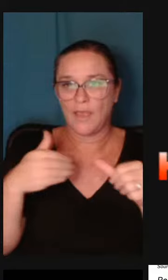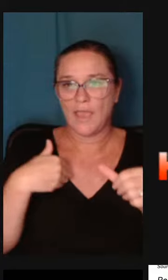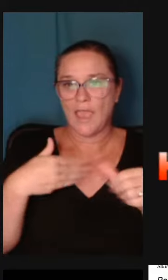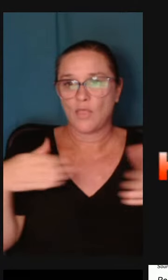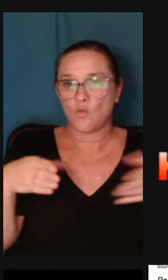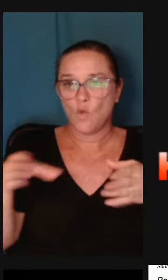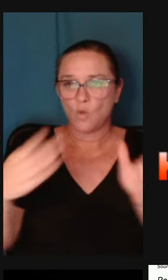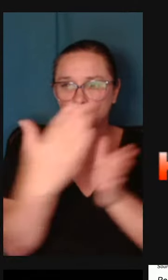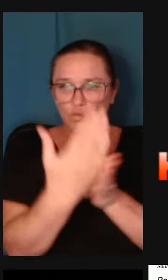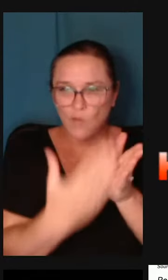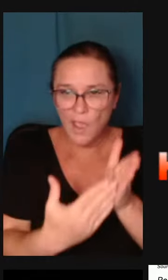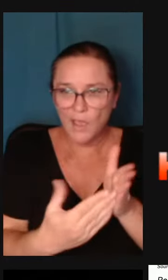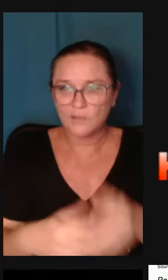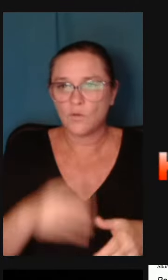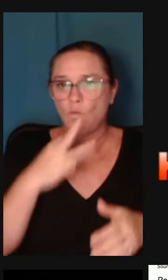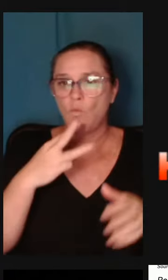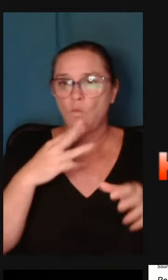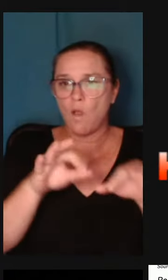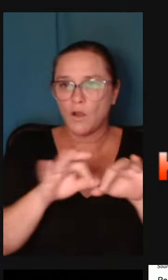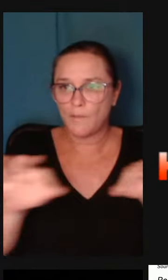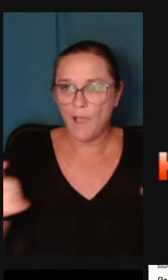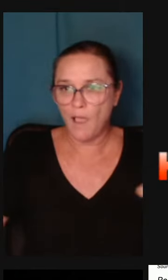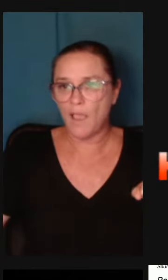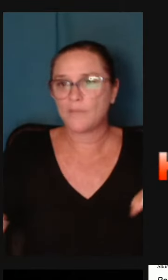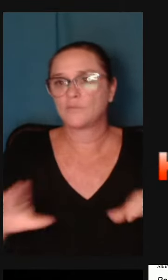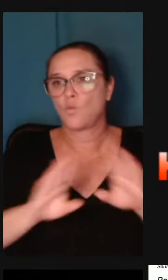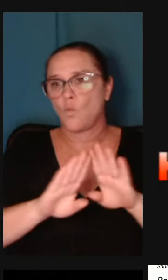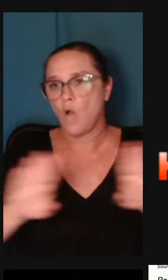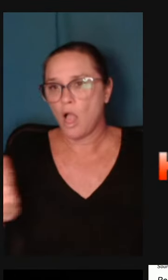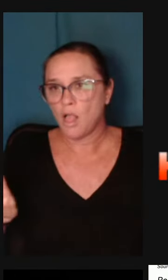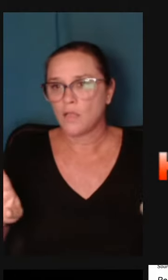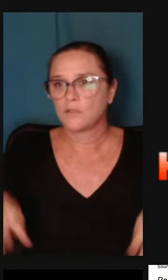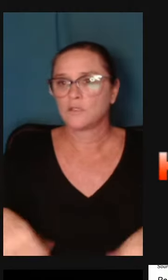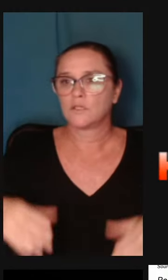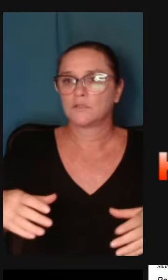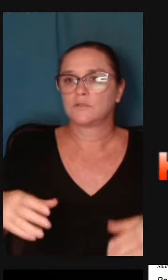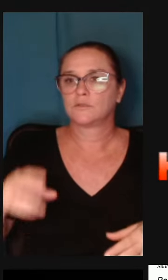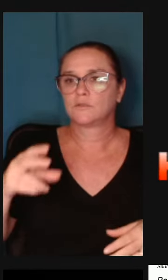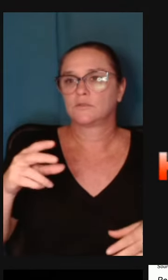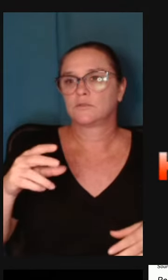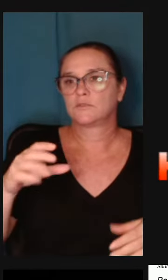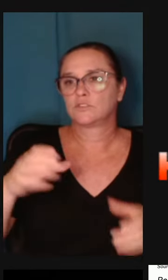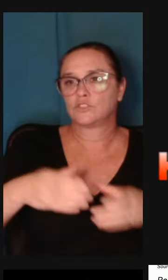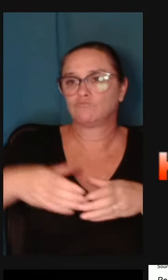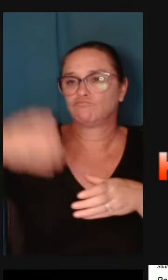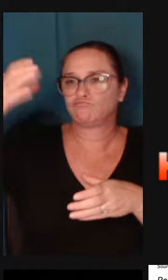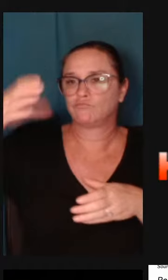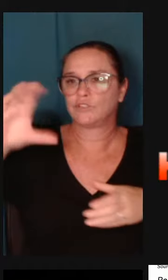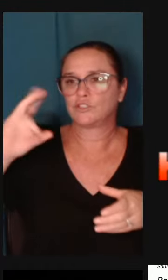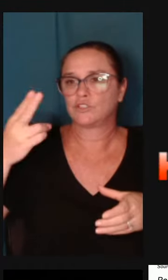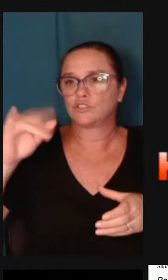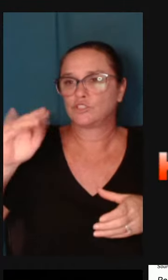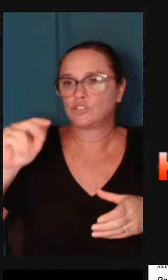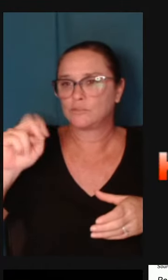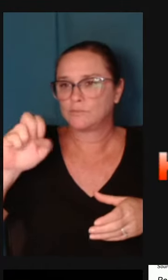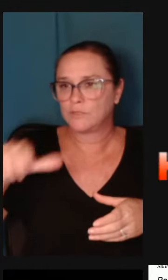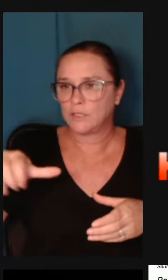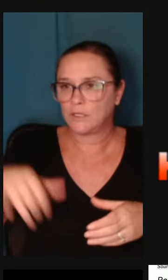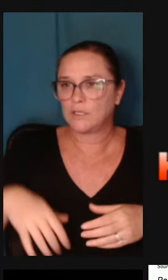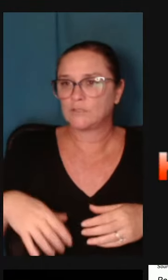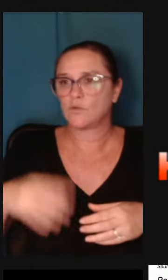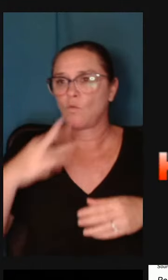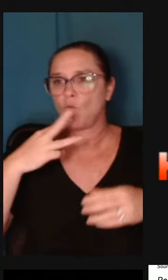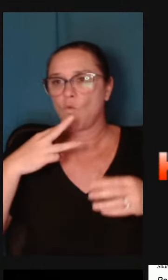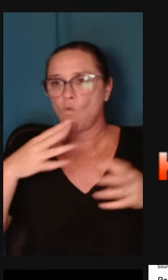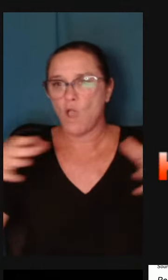roads, water pipes, walls, toppled chimneys, collapsed water tanks,